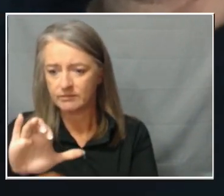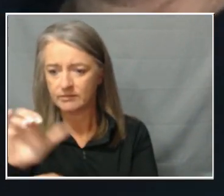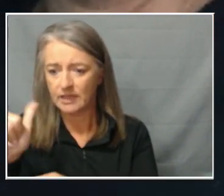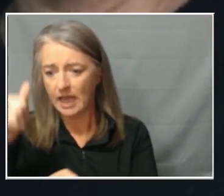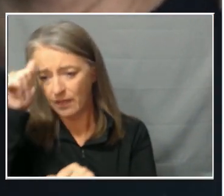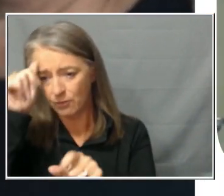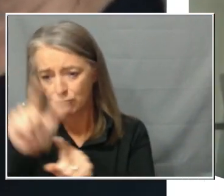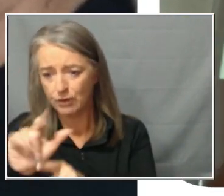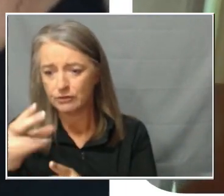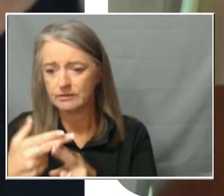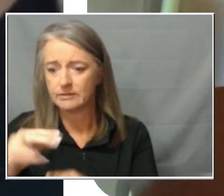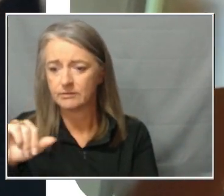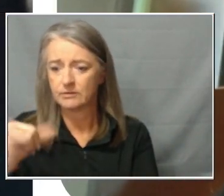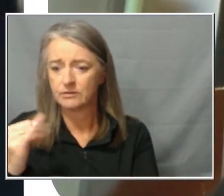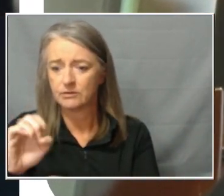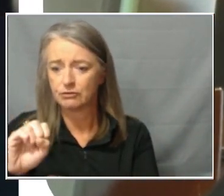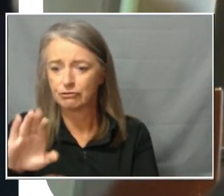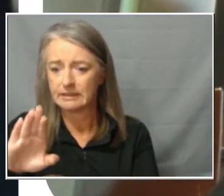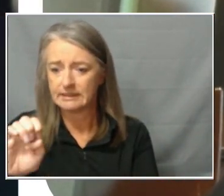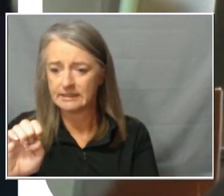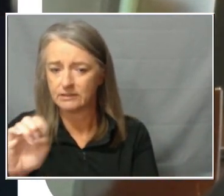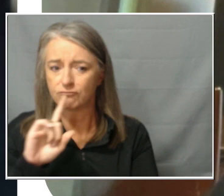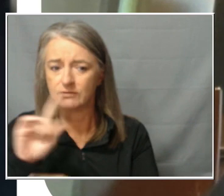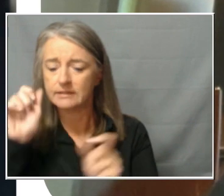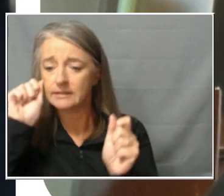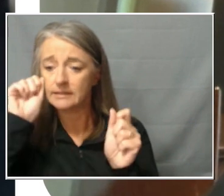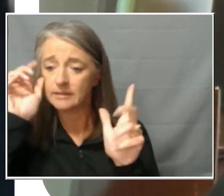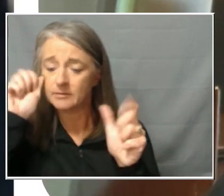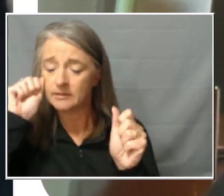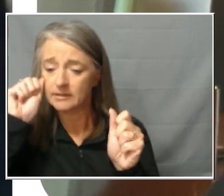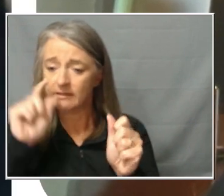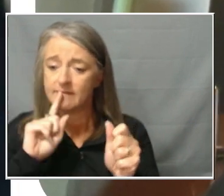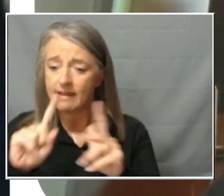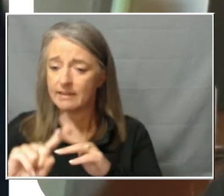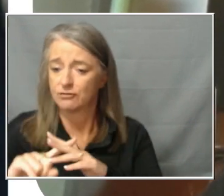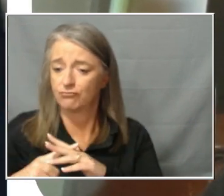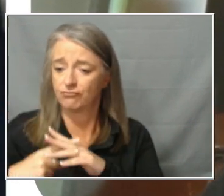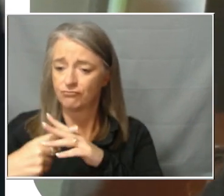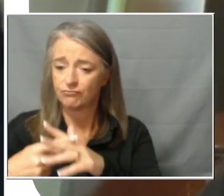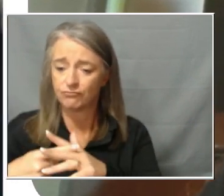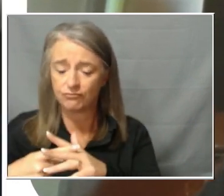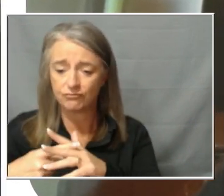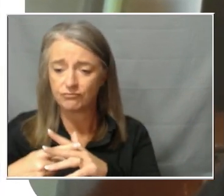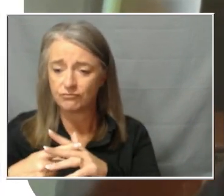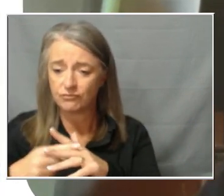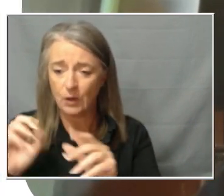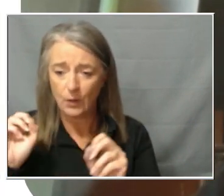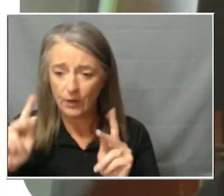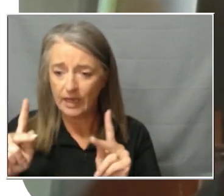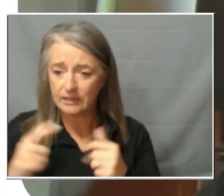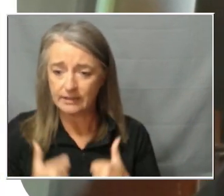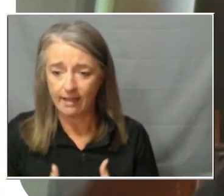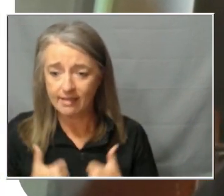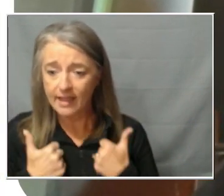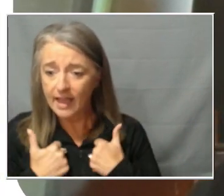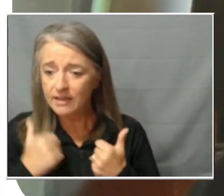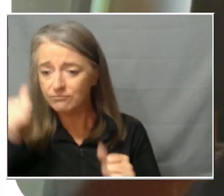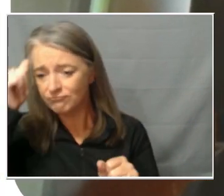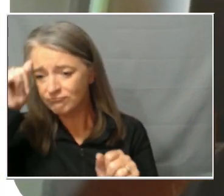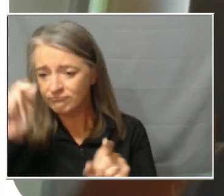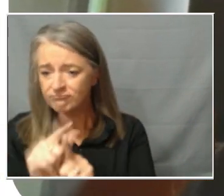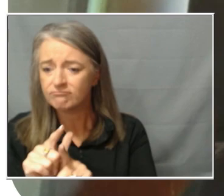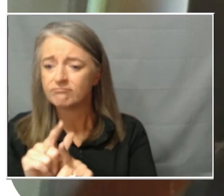Jesse. It was really amazing just to get that initial, okay, so he's alive,